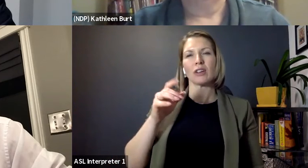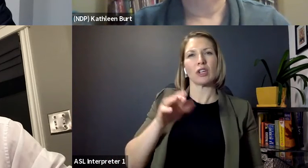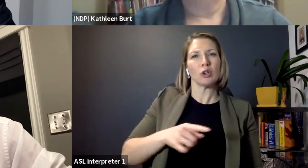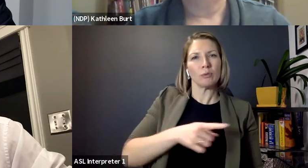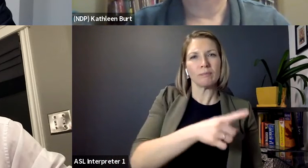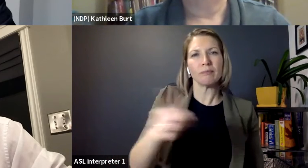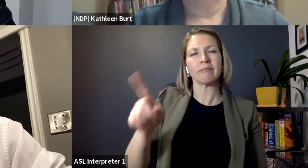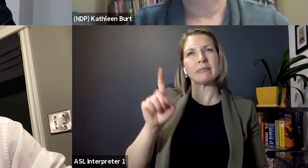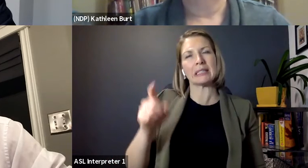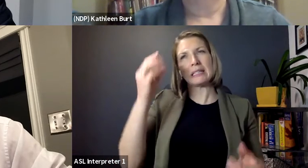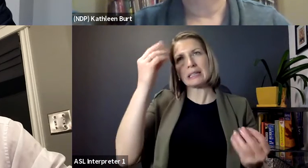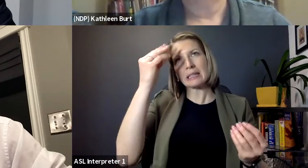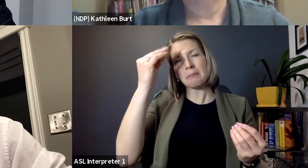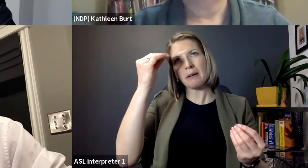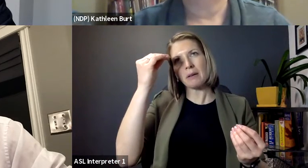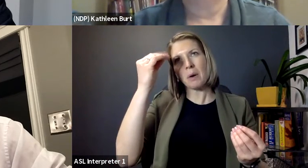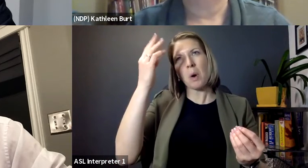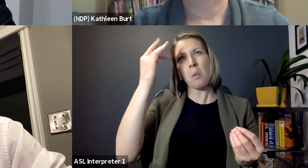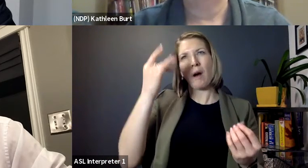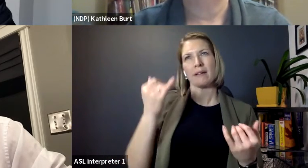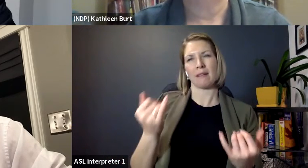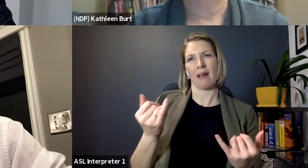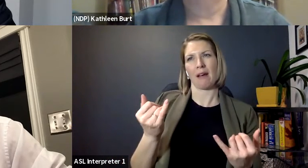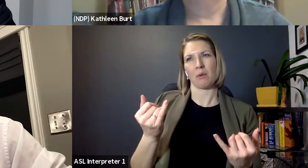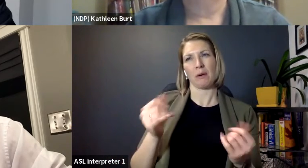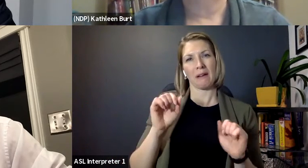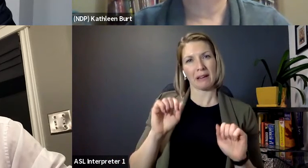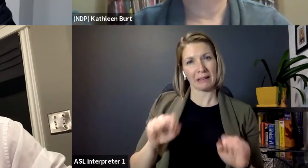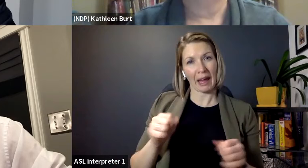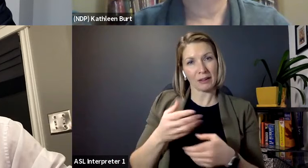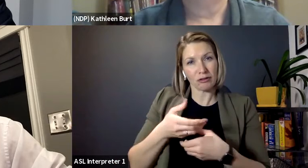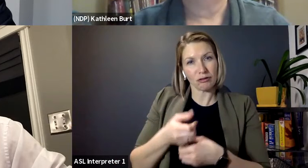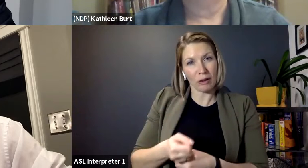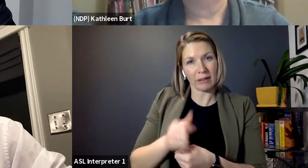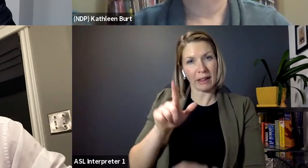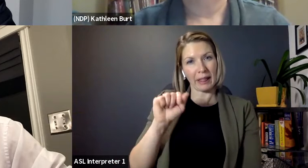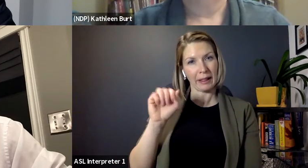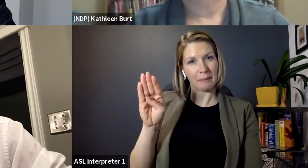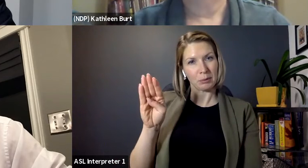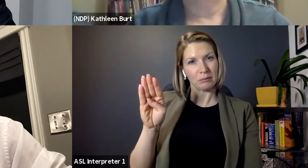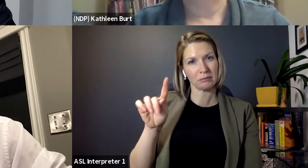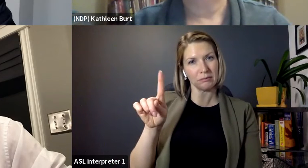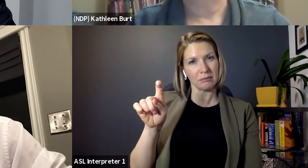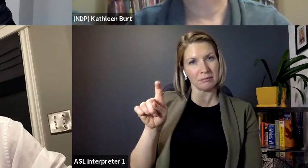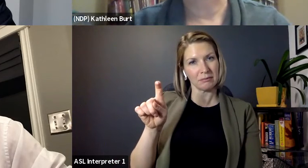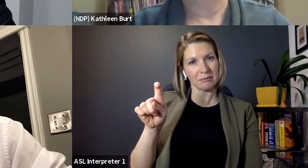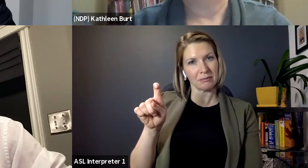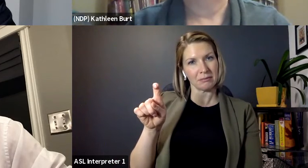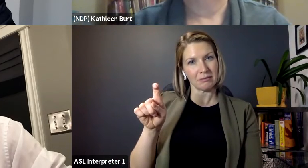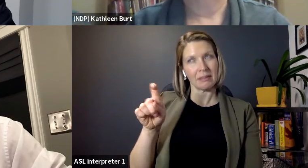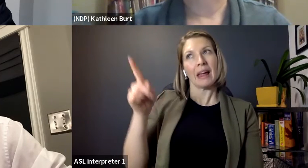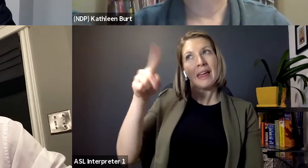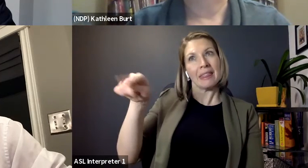Think hard about whether they can be trusted to make the economic